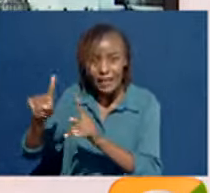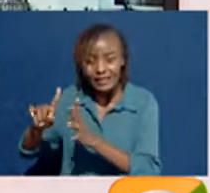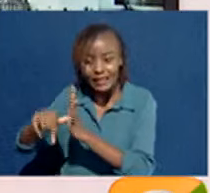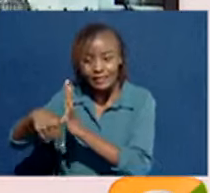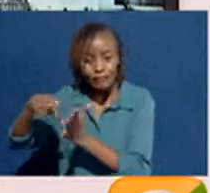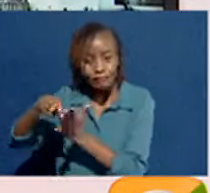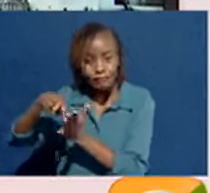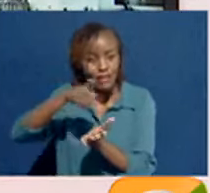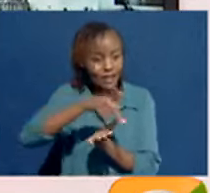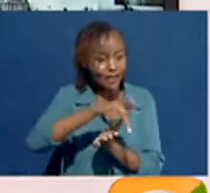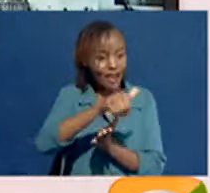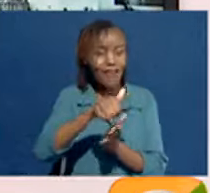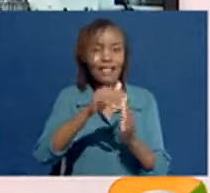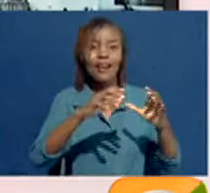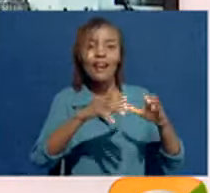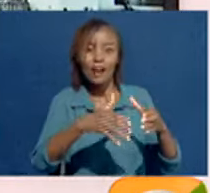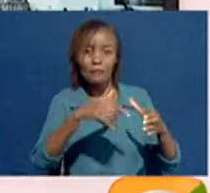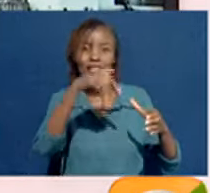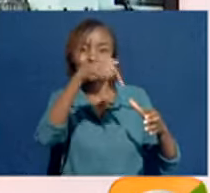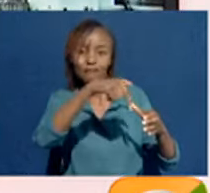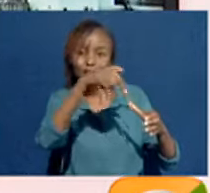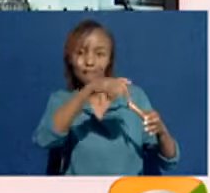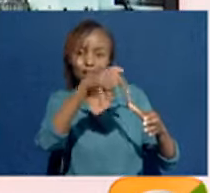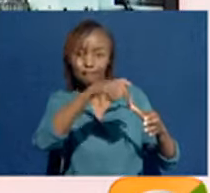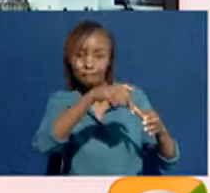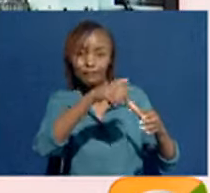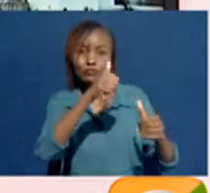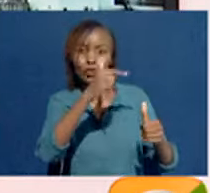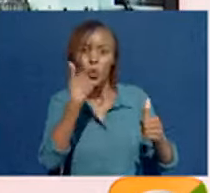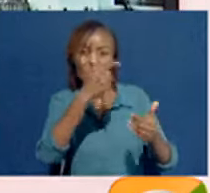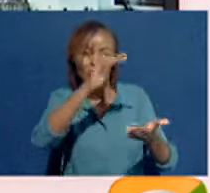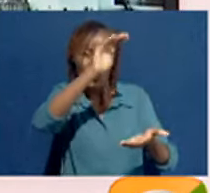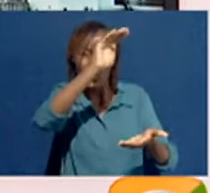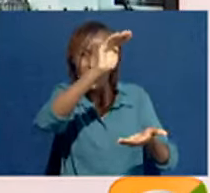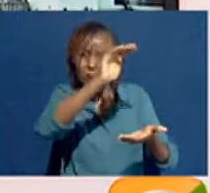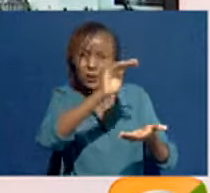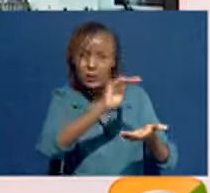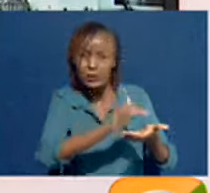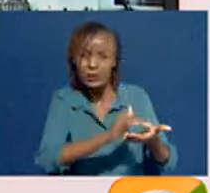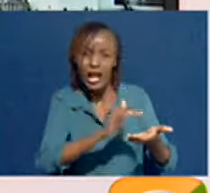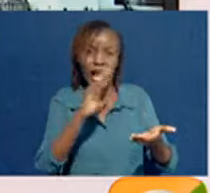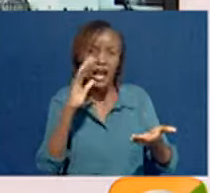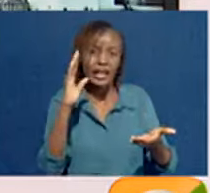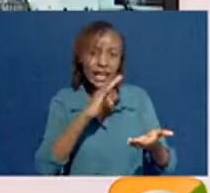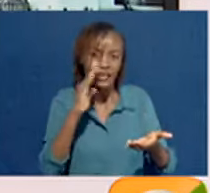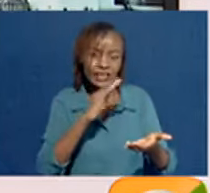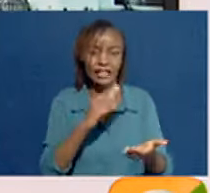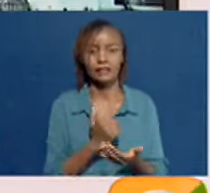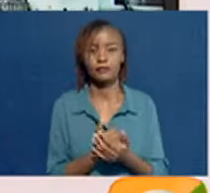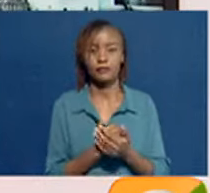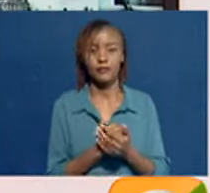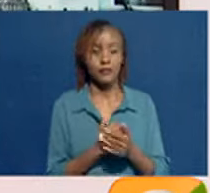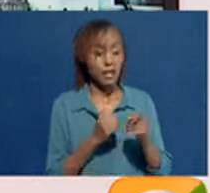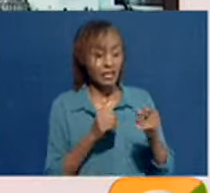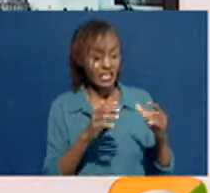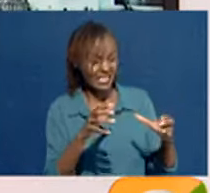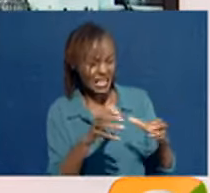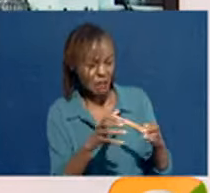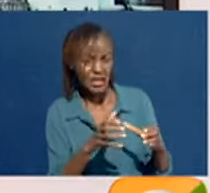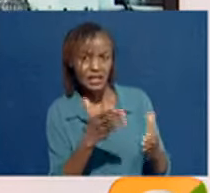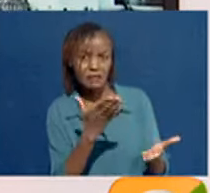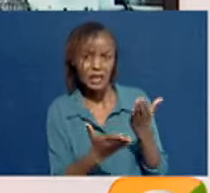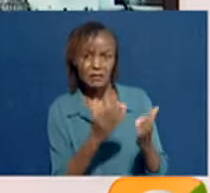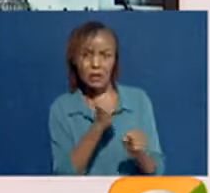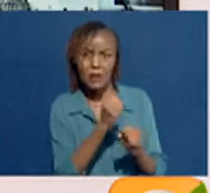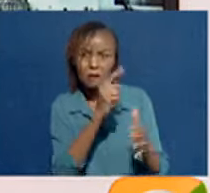or absorbing that carbon dioxide from the air. That person could be doing that through planting trees, which, if you remember our